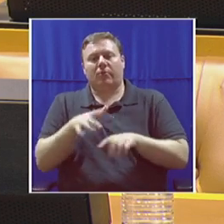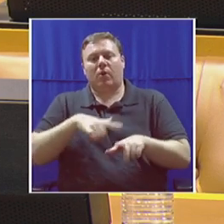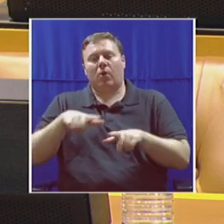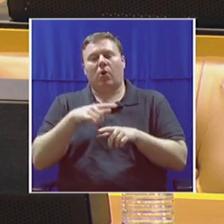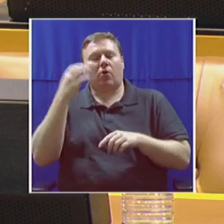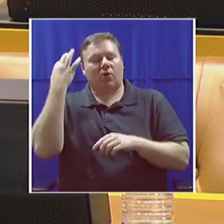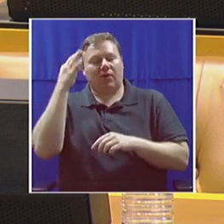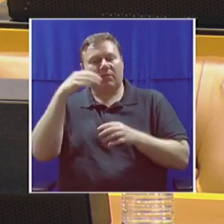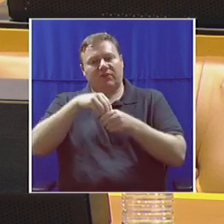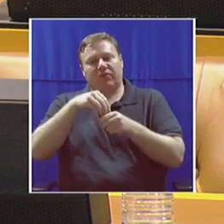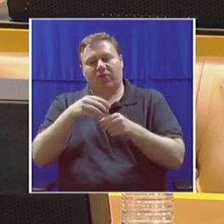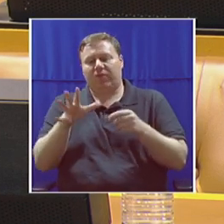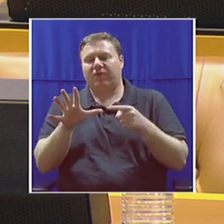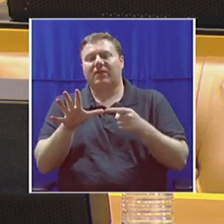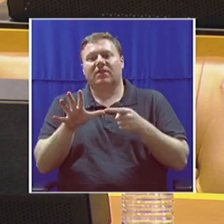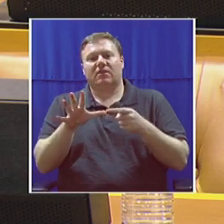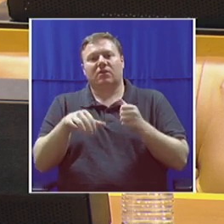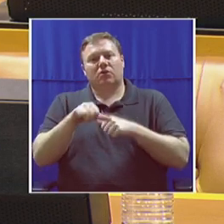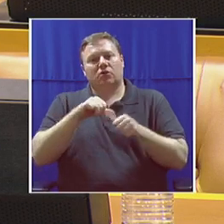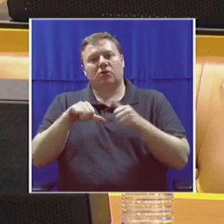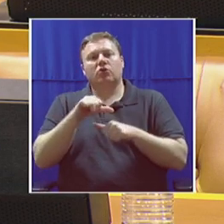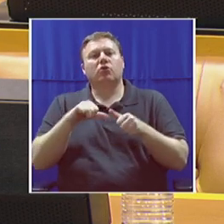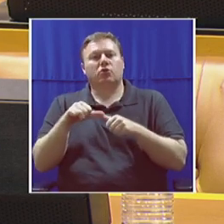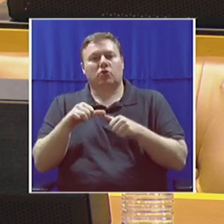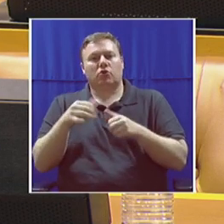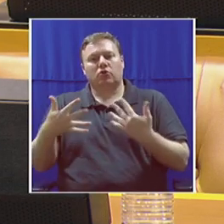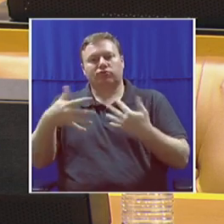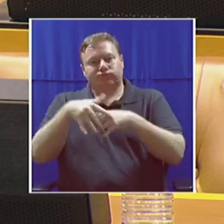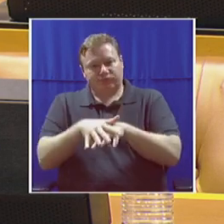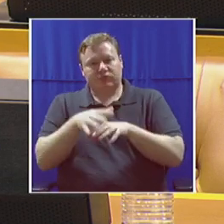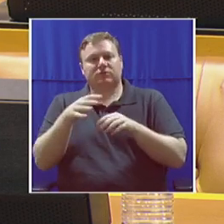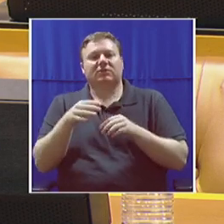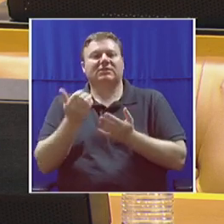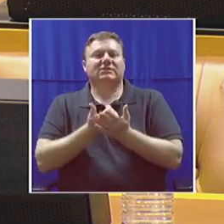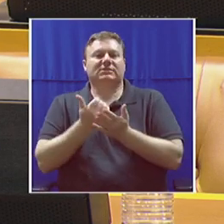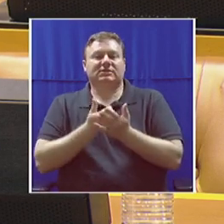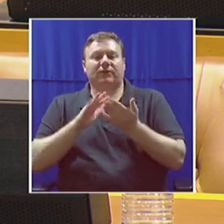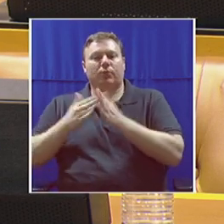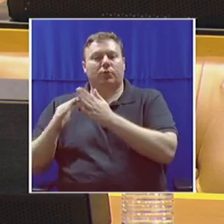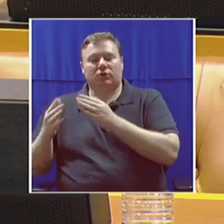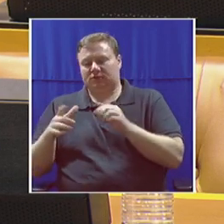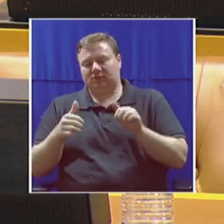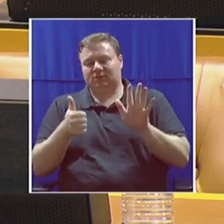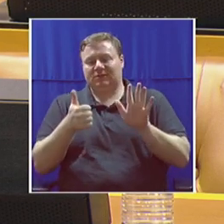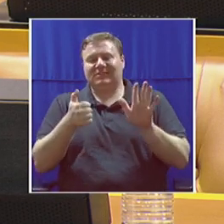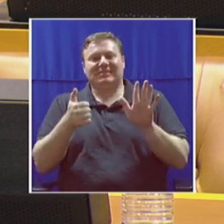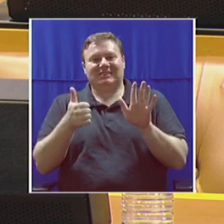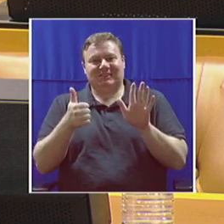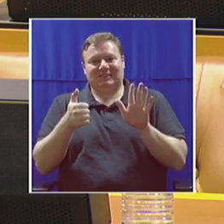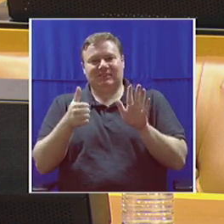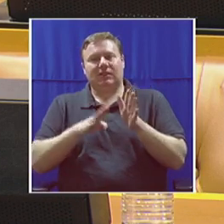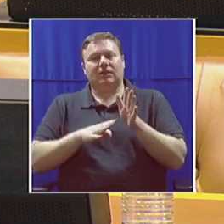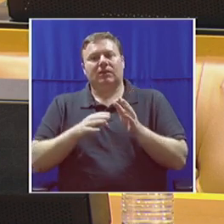social cohesion and safe communities seeks a capable ethical and developmental